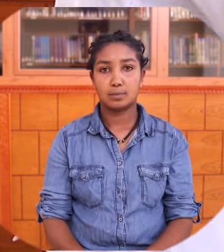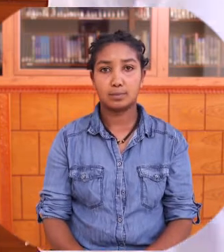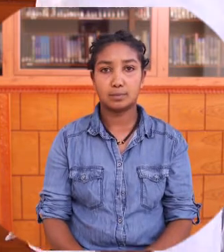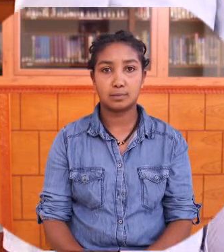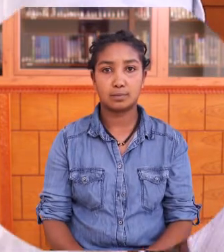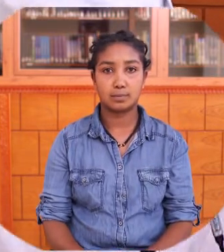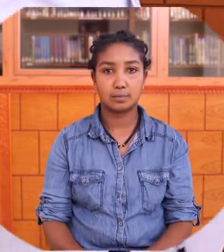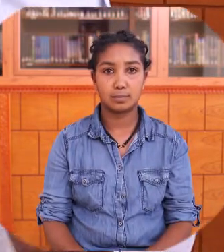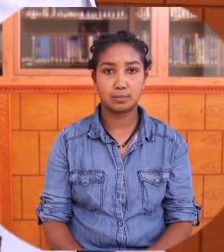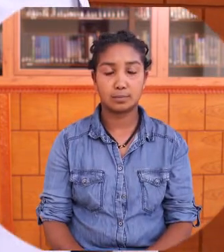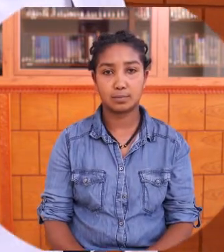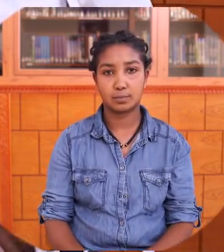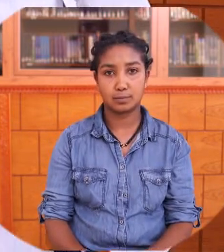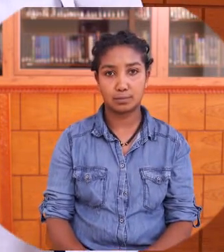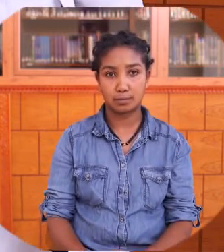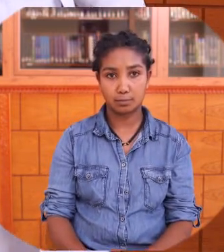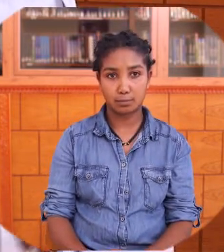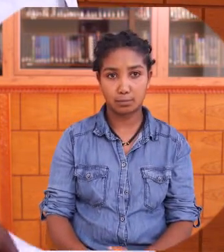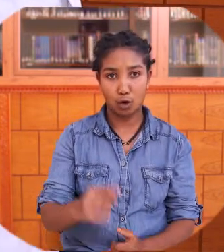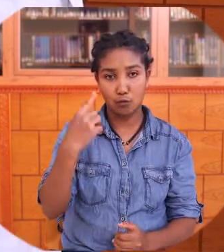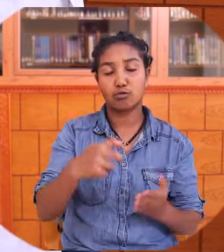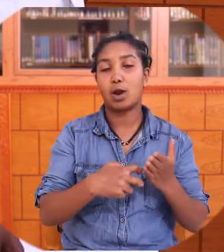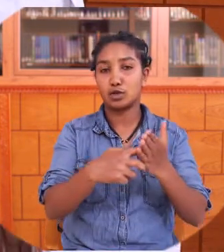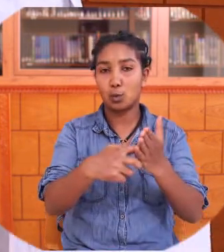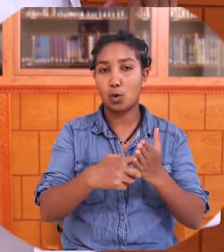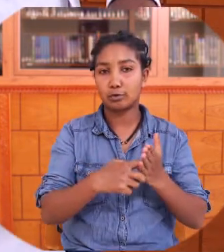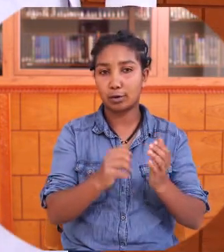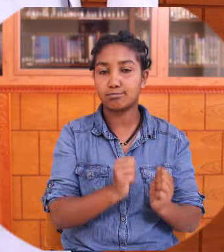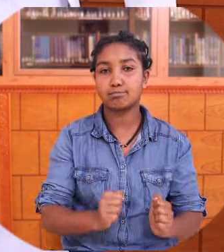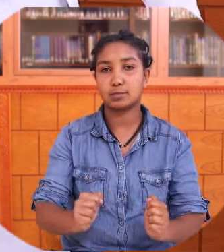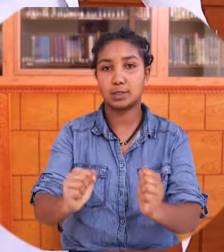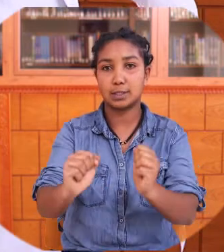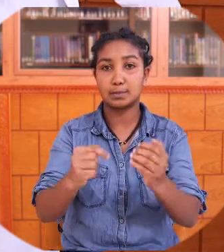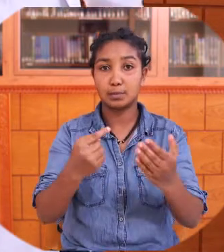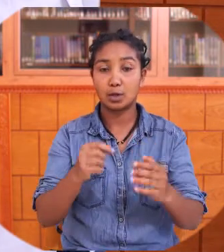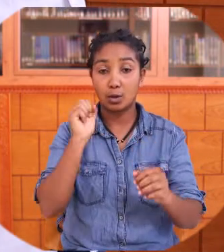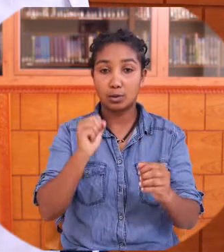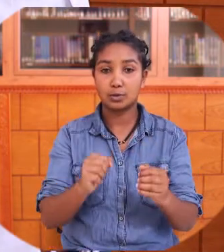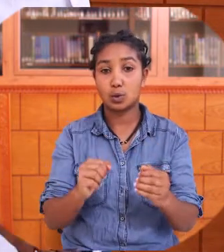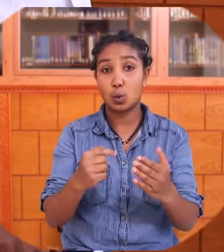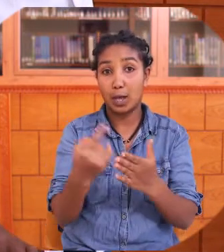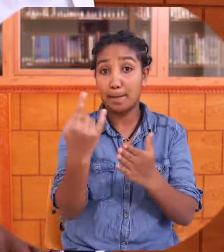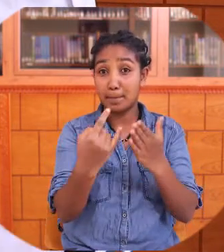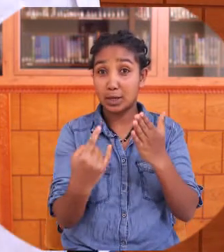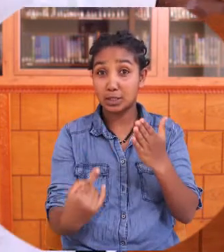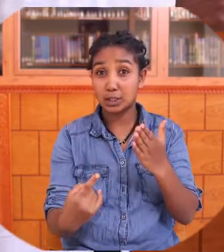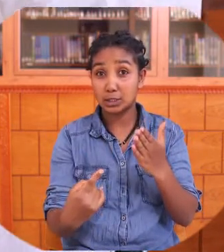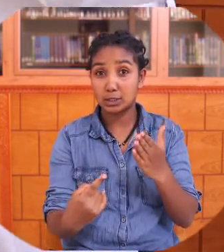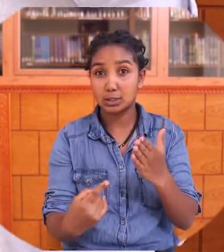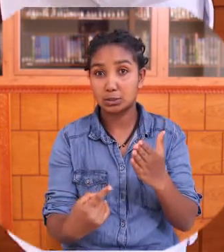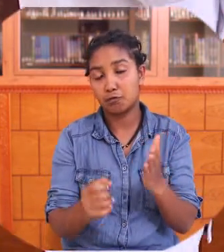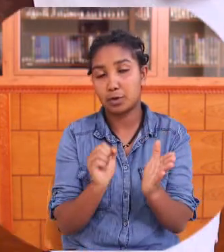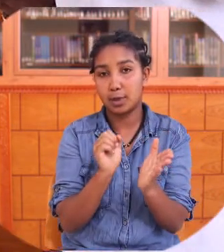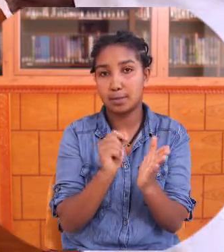Drug power, that means for transporting system. For this, we can mention cart.